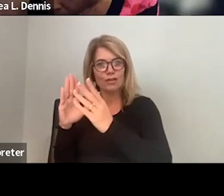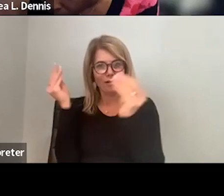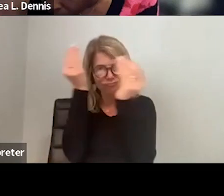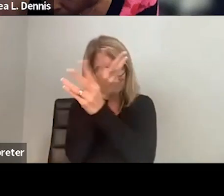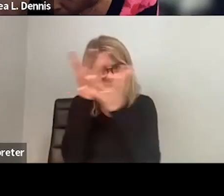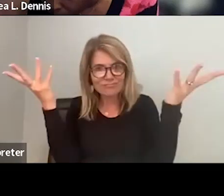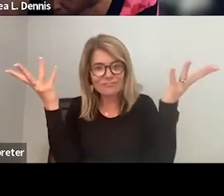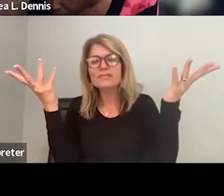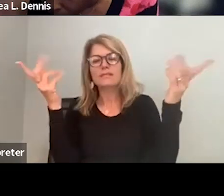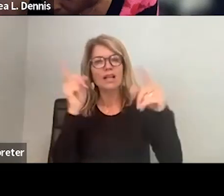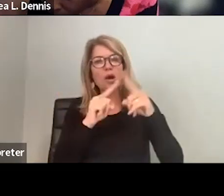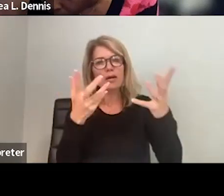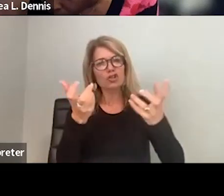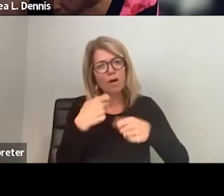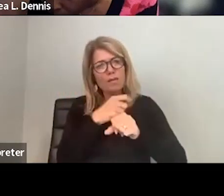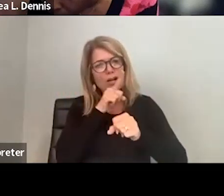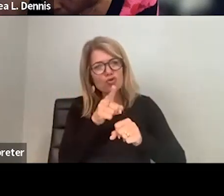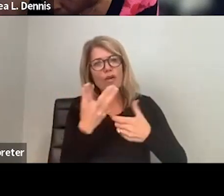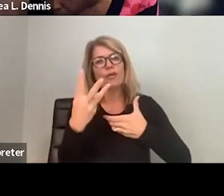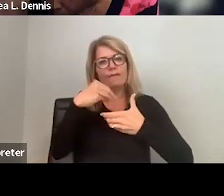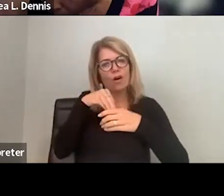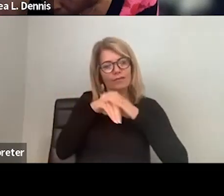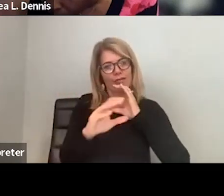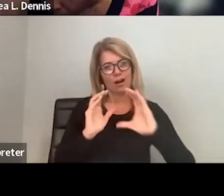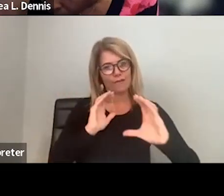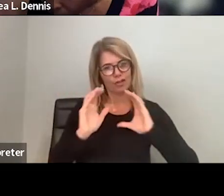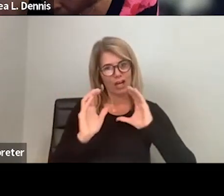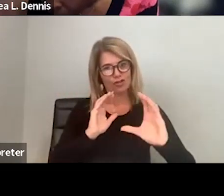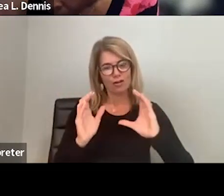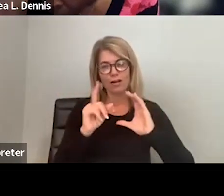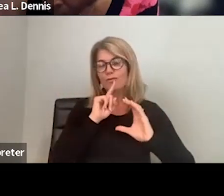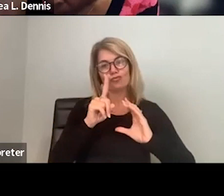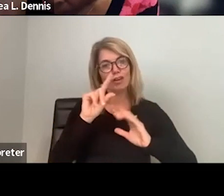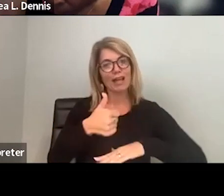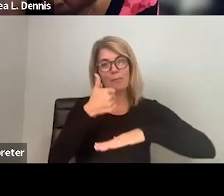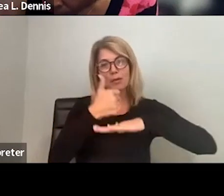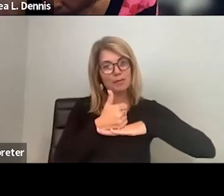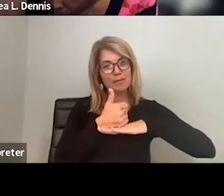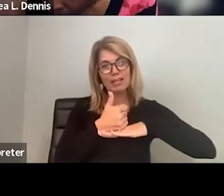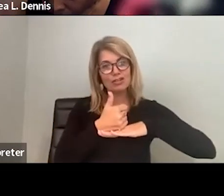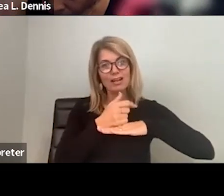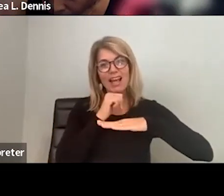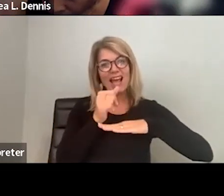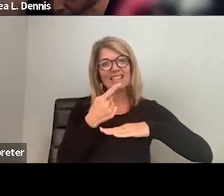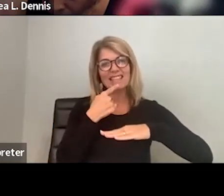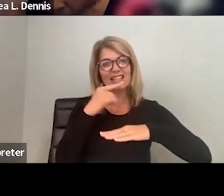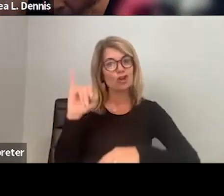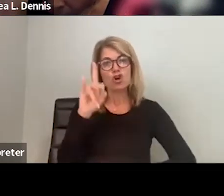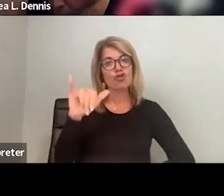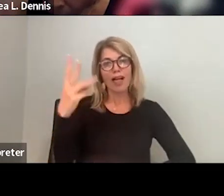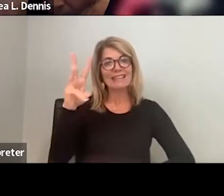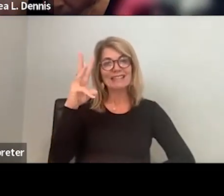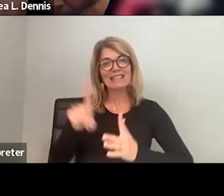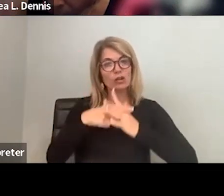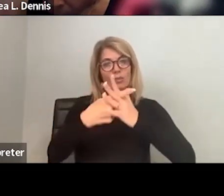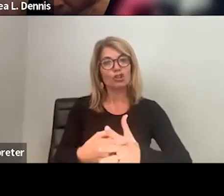make sure that they're involved in the conversation, because its implementation is not simply something to say, July 16th, we started and everybody's